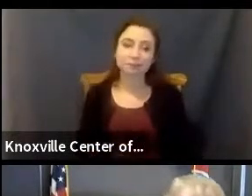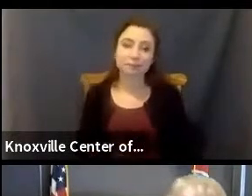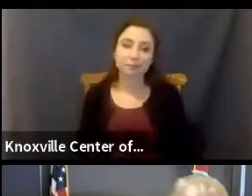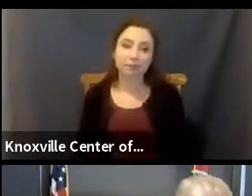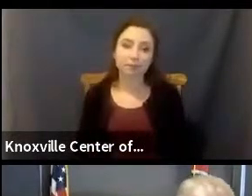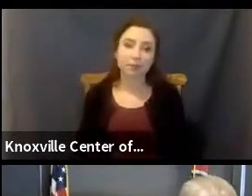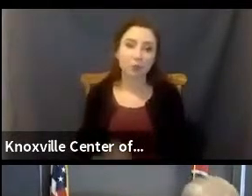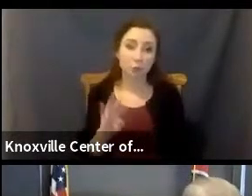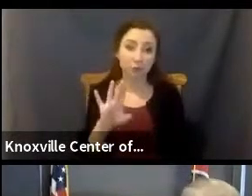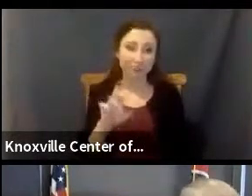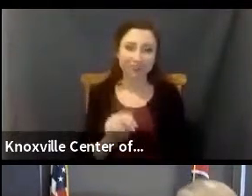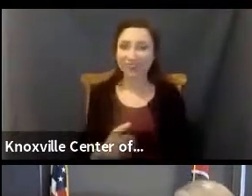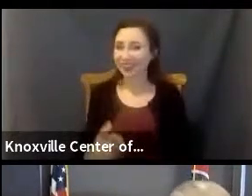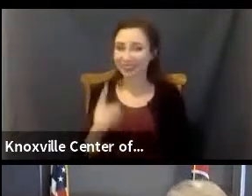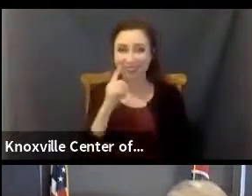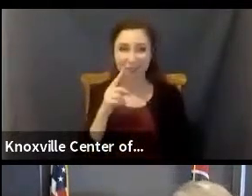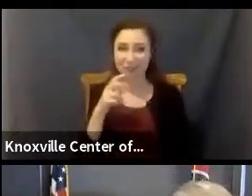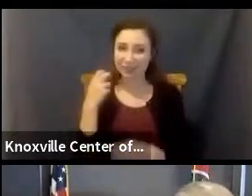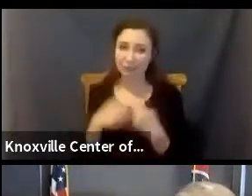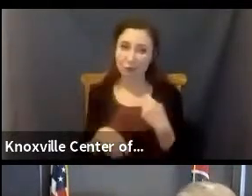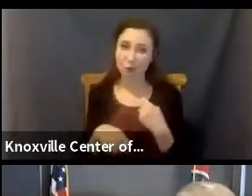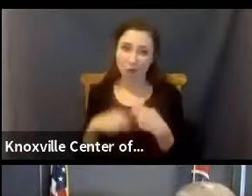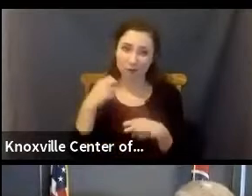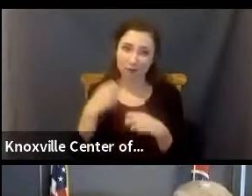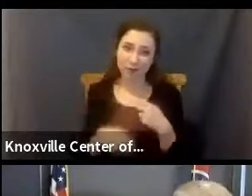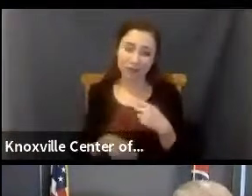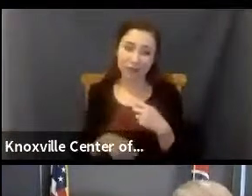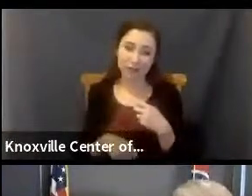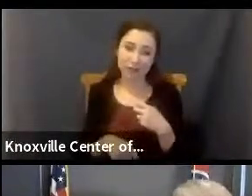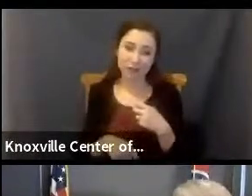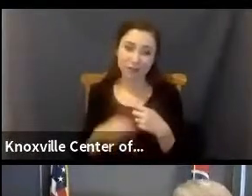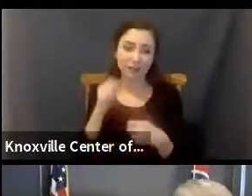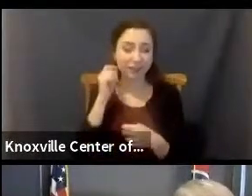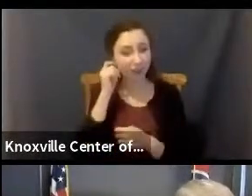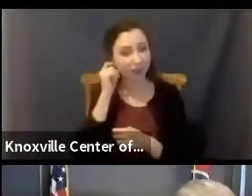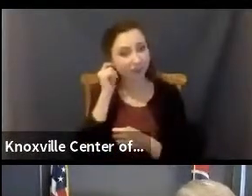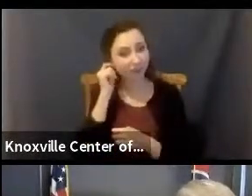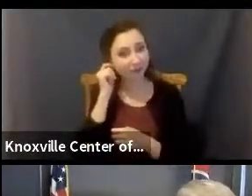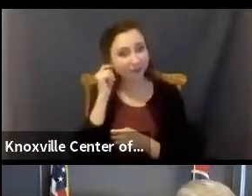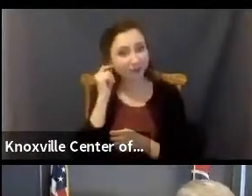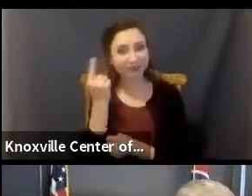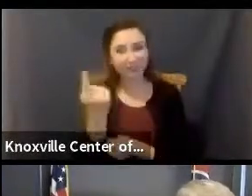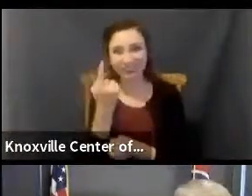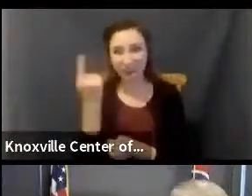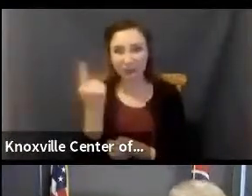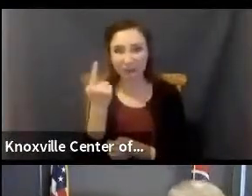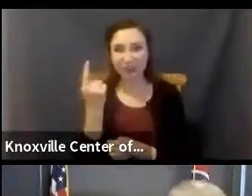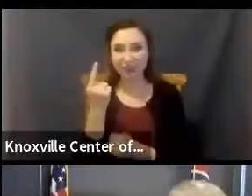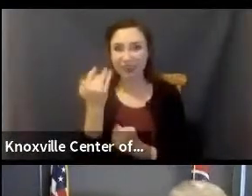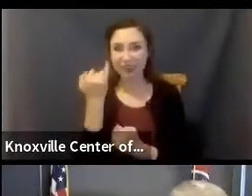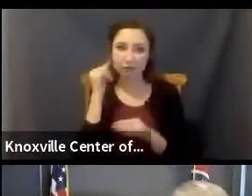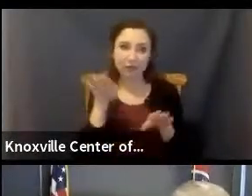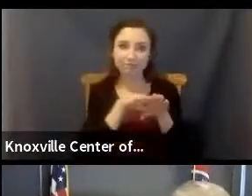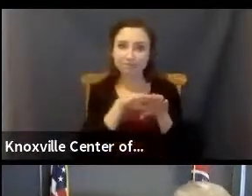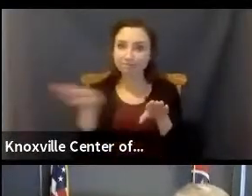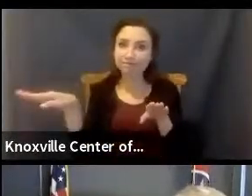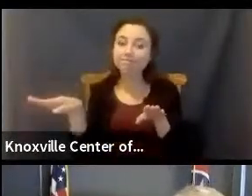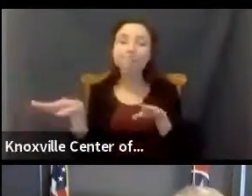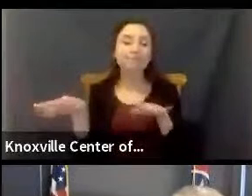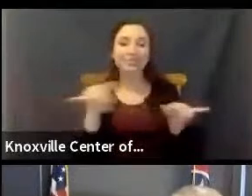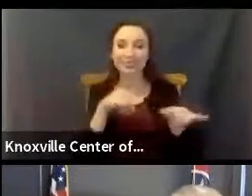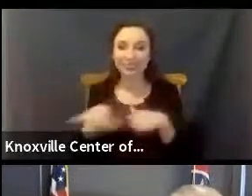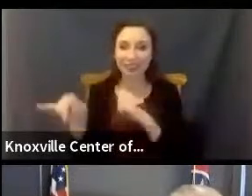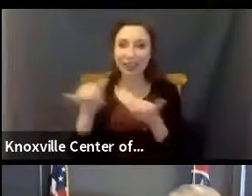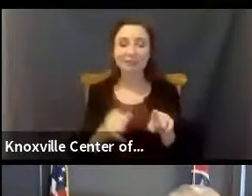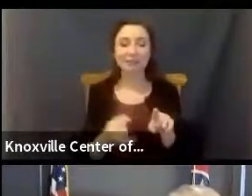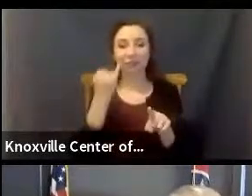with Dr. Buchanan. I think that would be difficult. I think having something that is even across the board, so that if